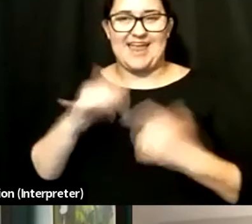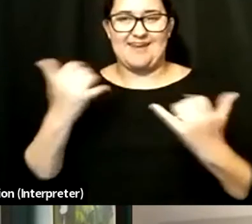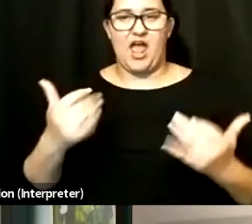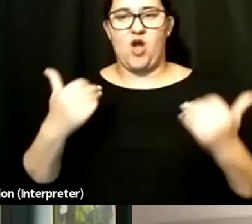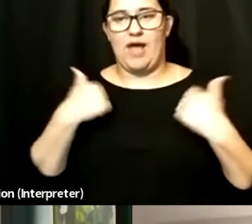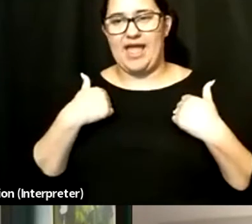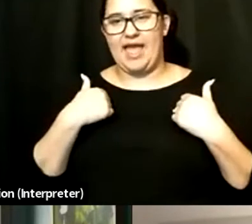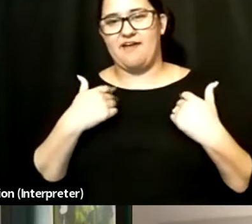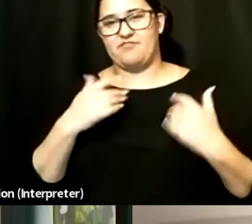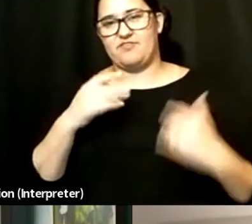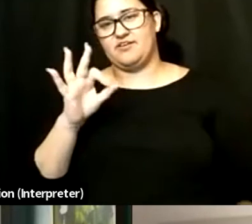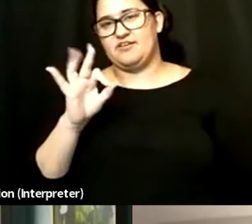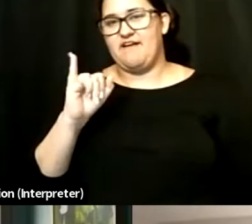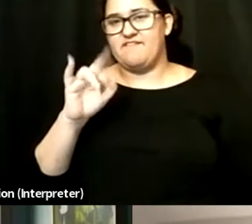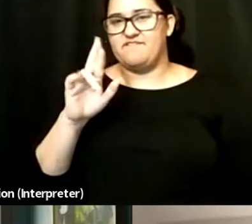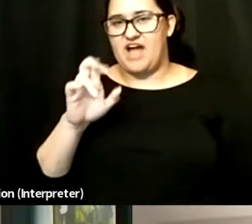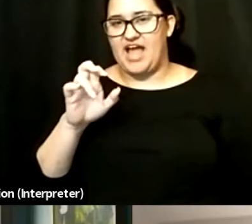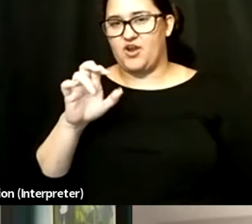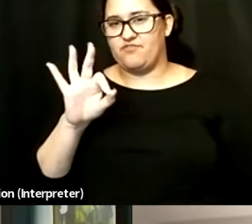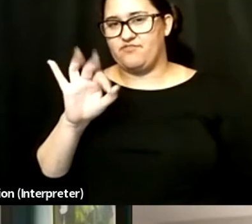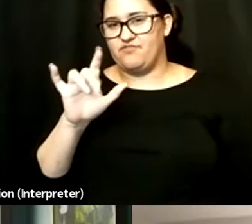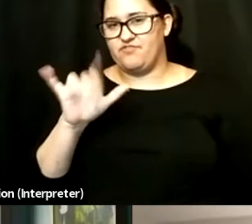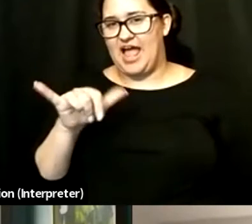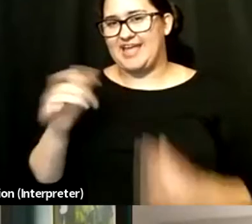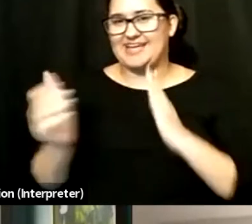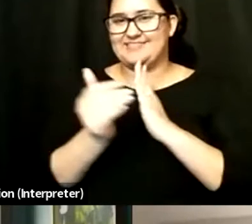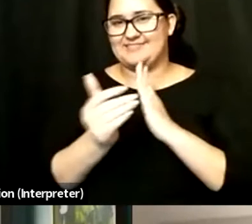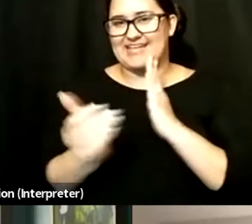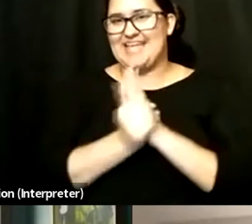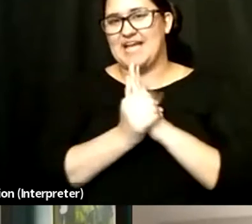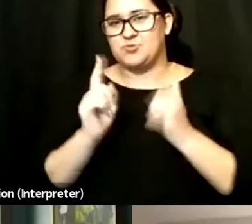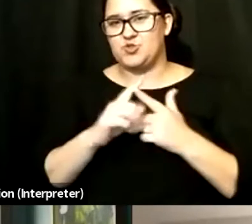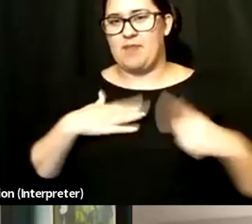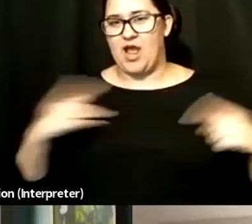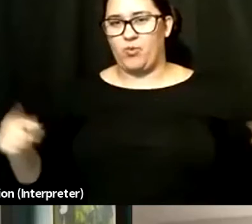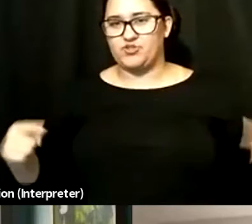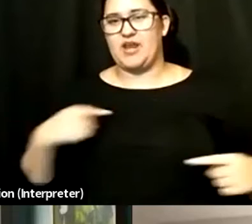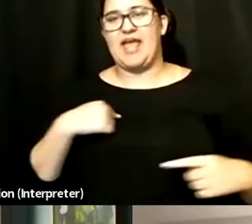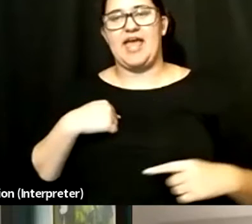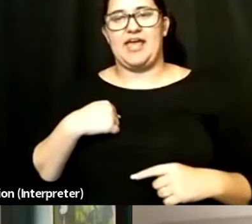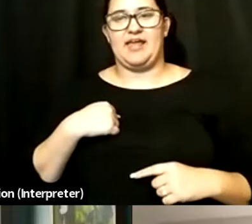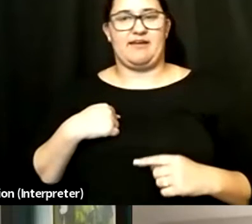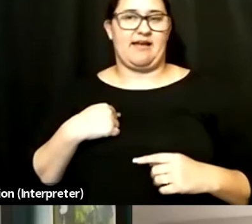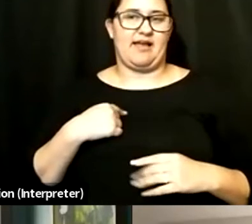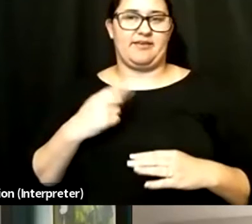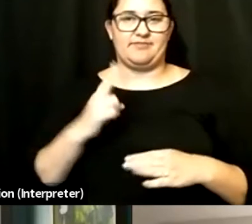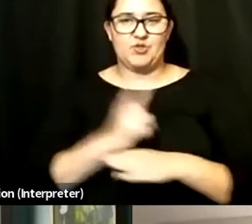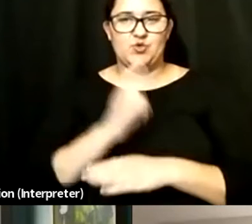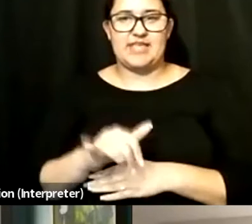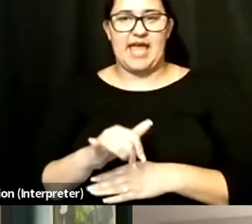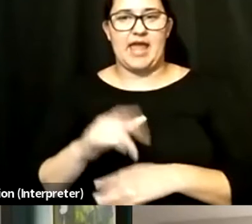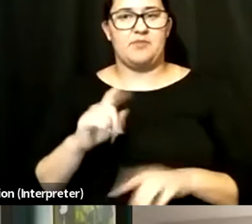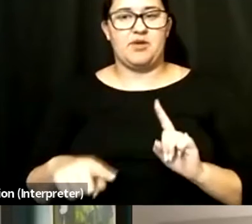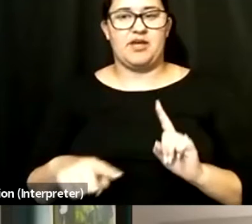whenever I can. And I don't, use my like baseline as non-disabled people's speed or the way